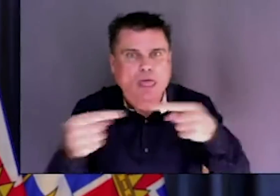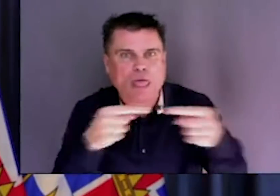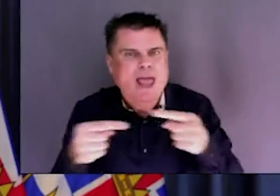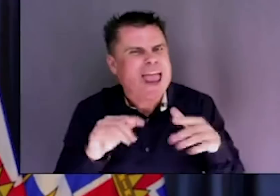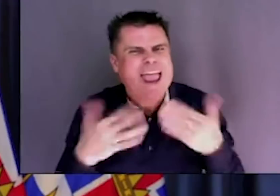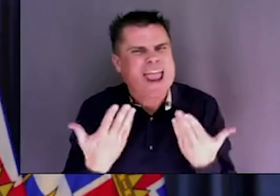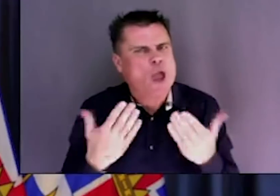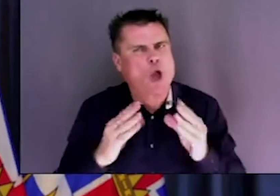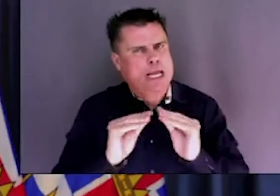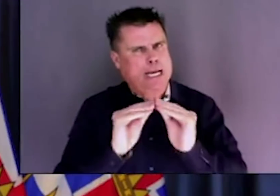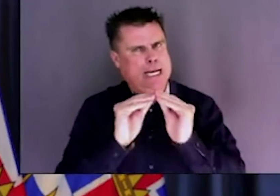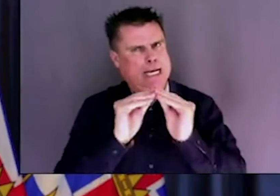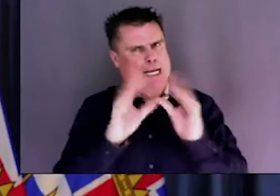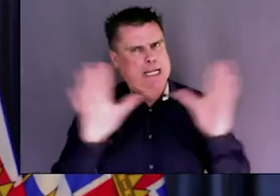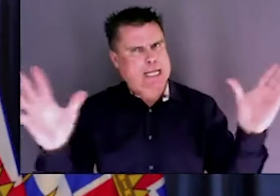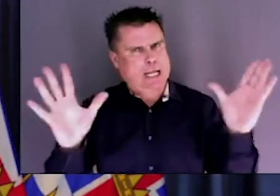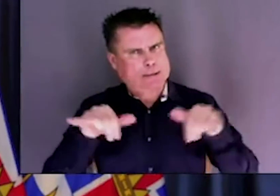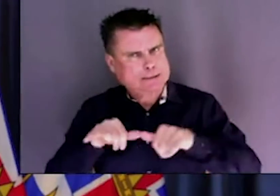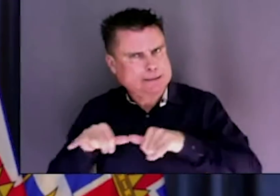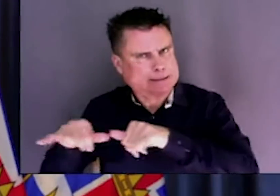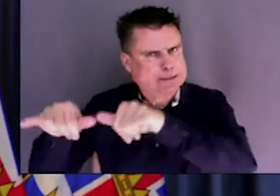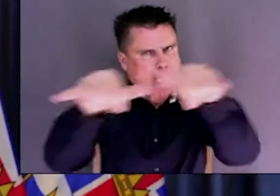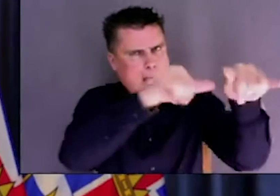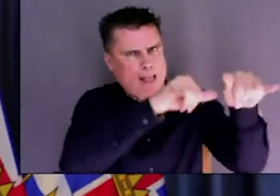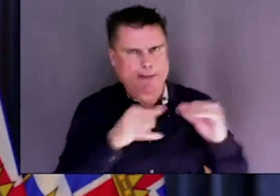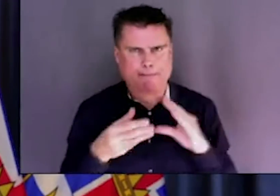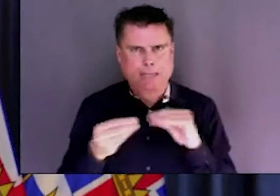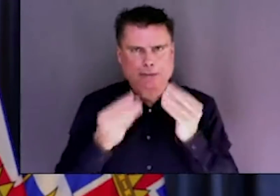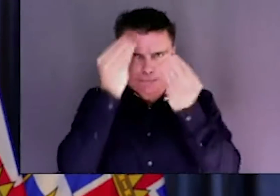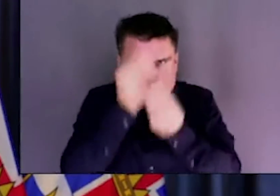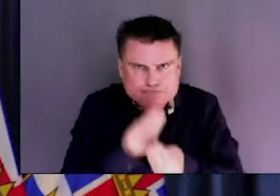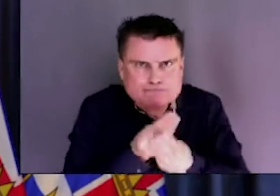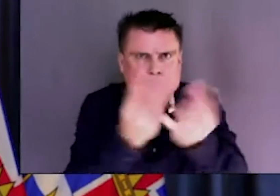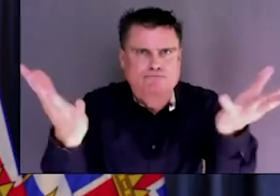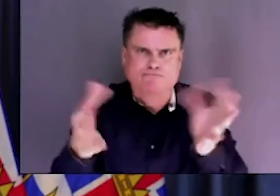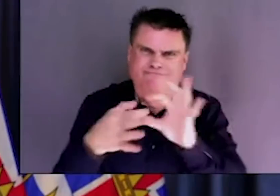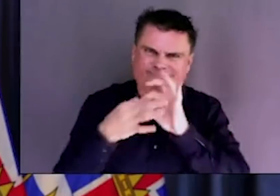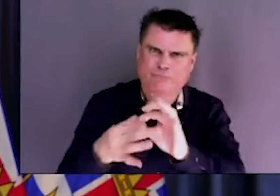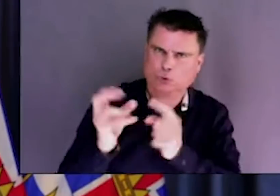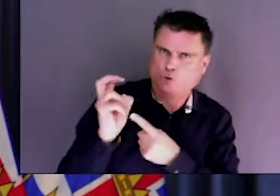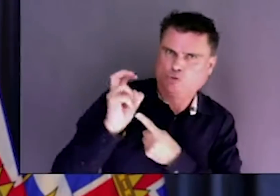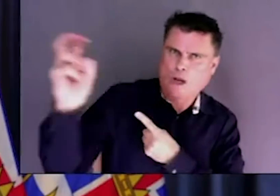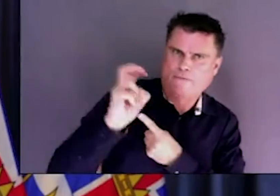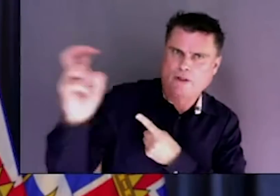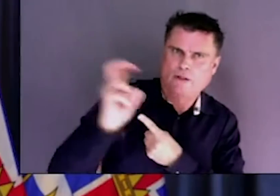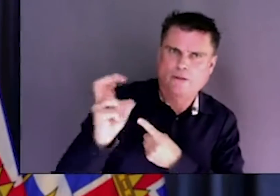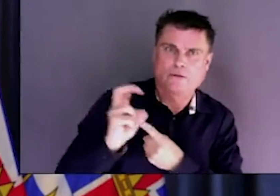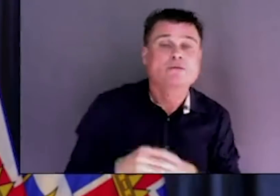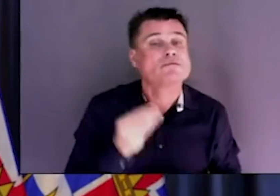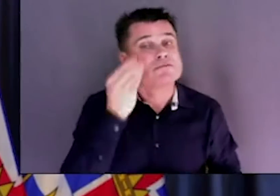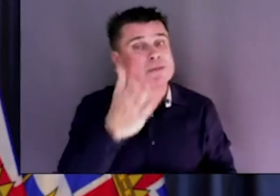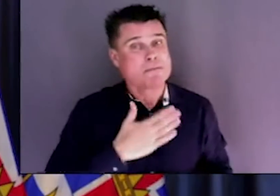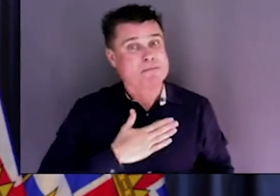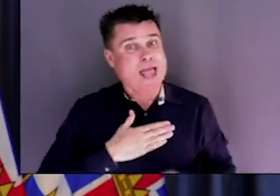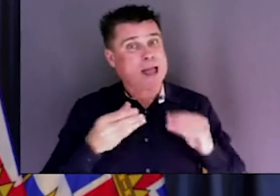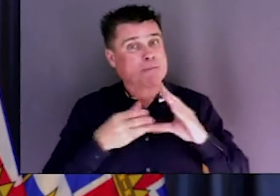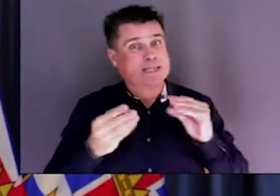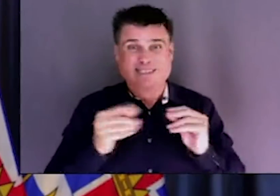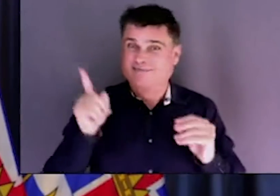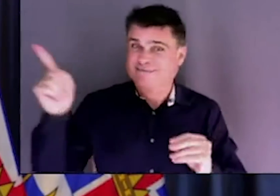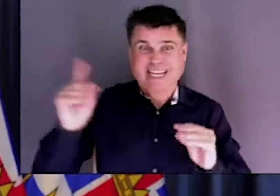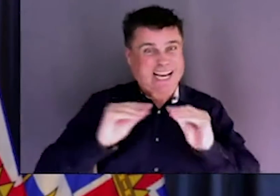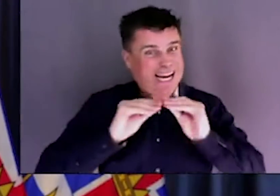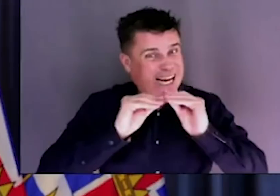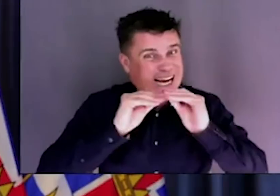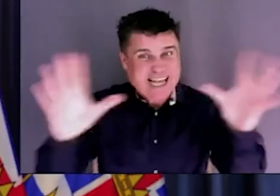to people in the next few weeks? Well, the message has been there for some time. Certainly the public health orders are pretty clear. If